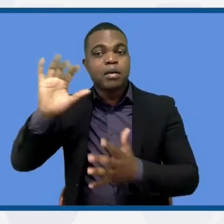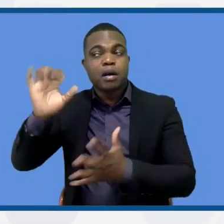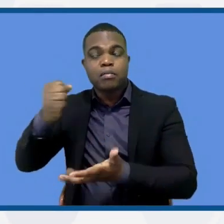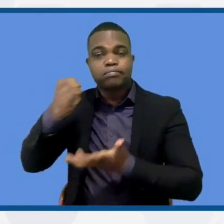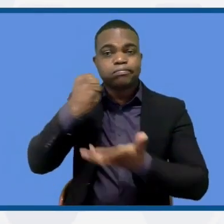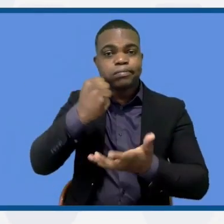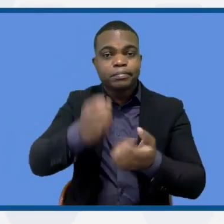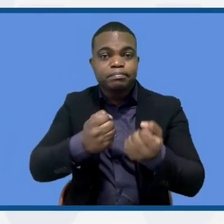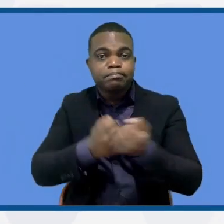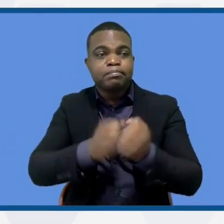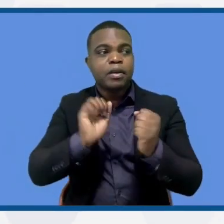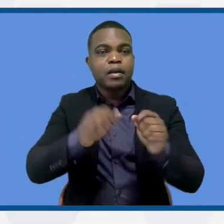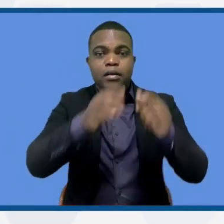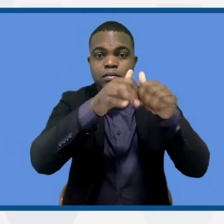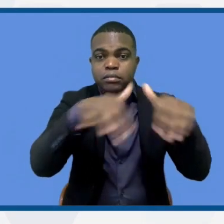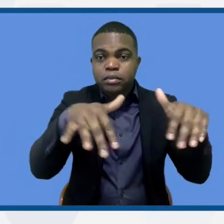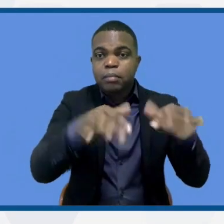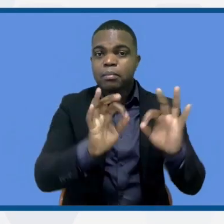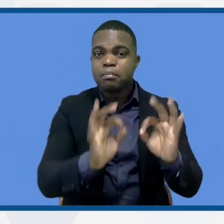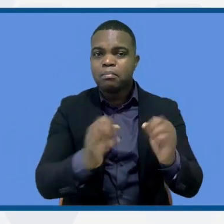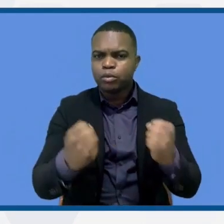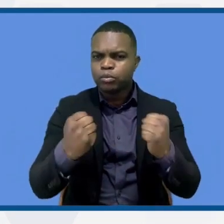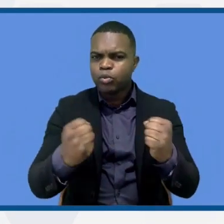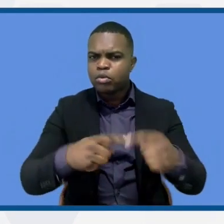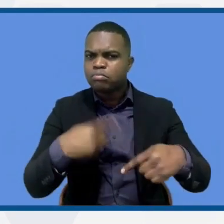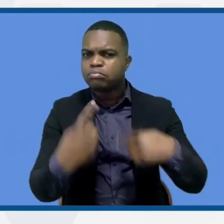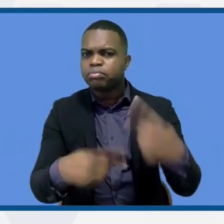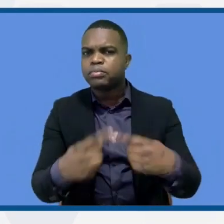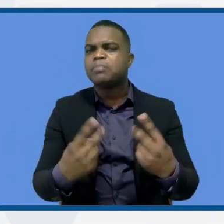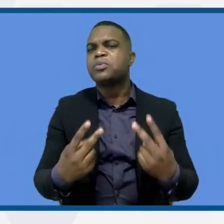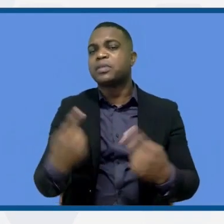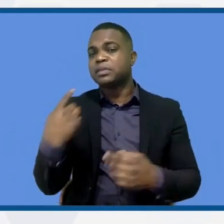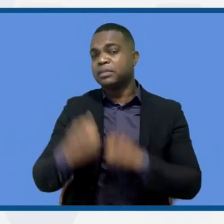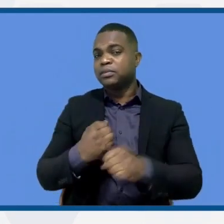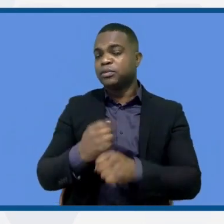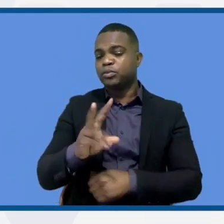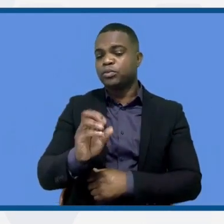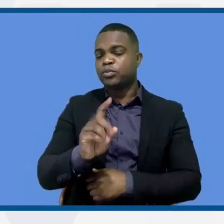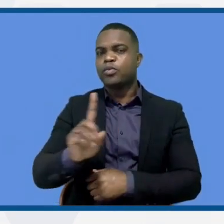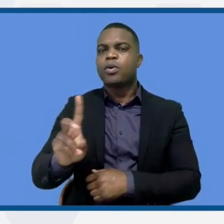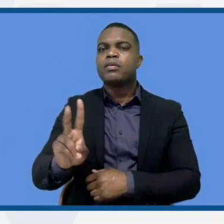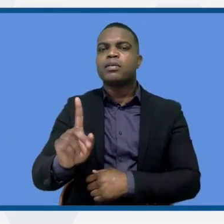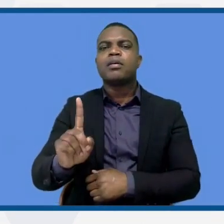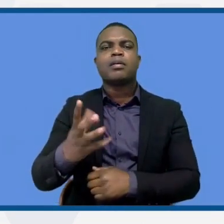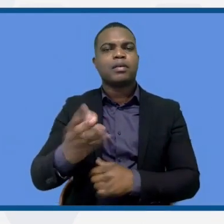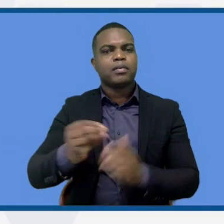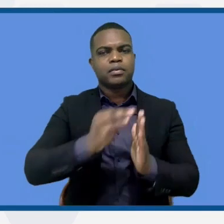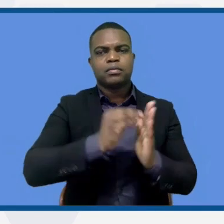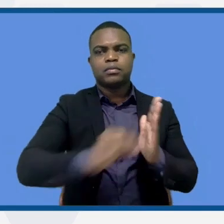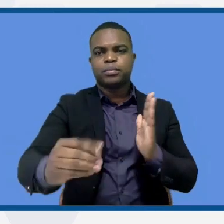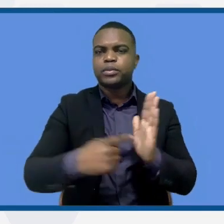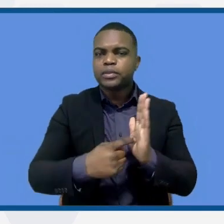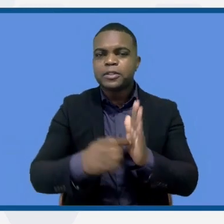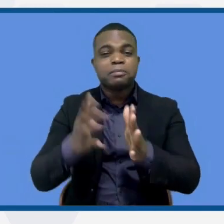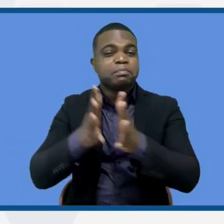terms of income distribution. Urban population continues to grow with significant environmental degradation. If